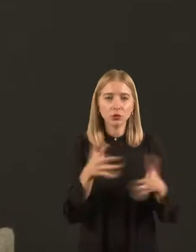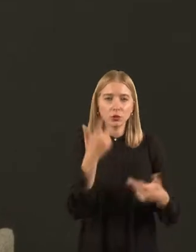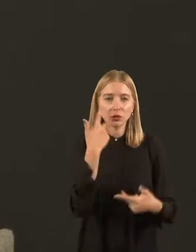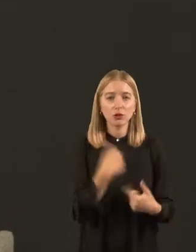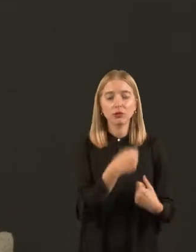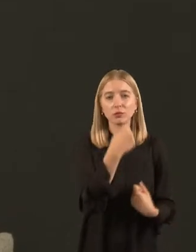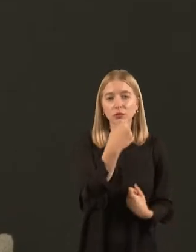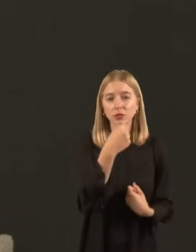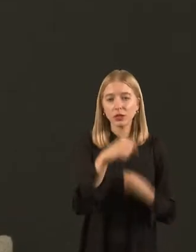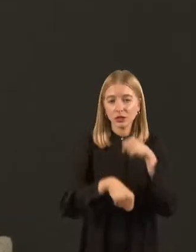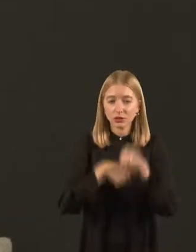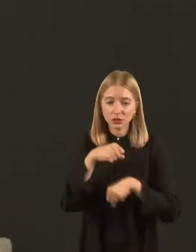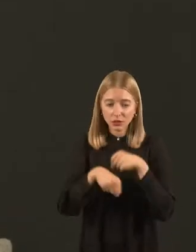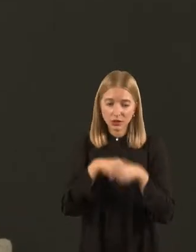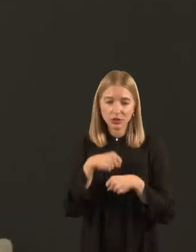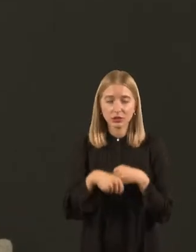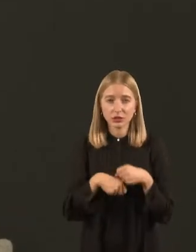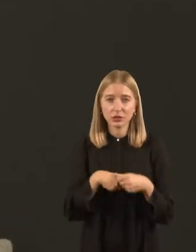alternatives